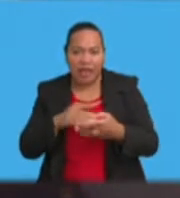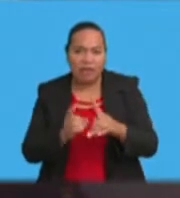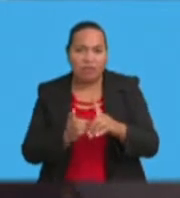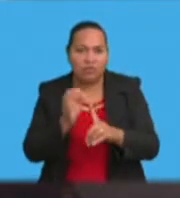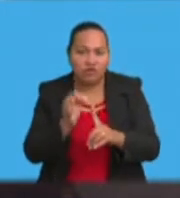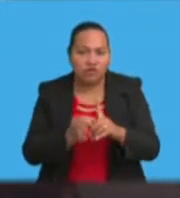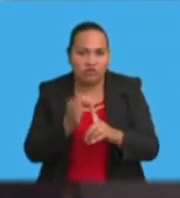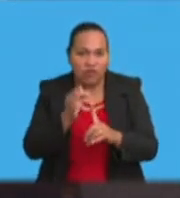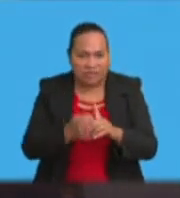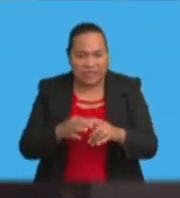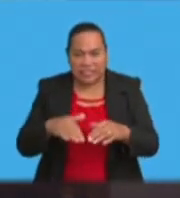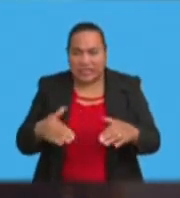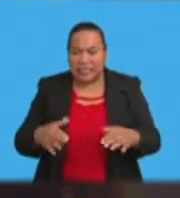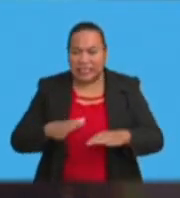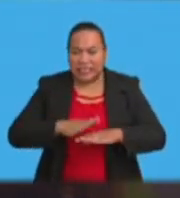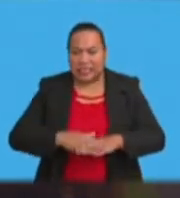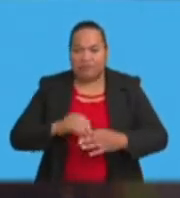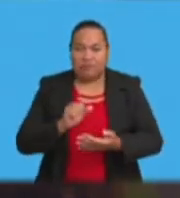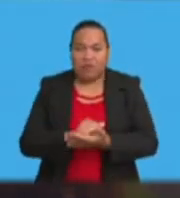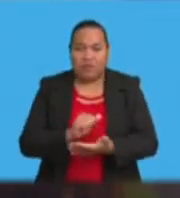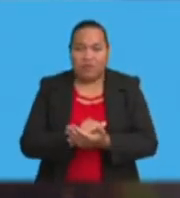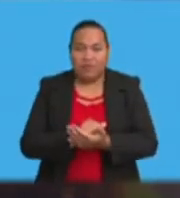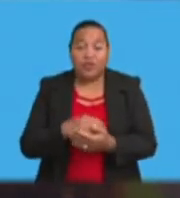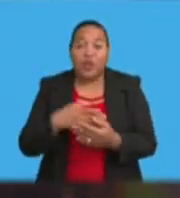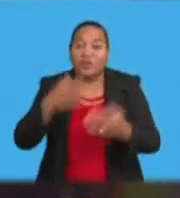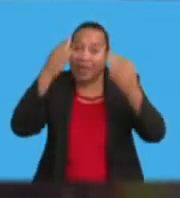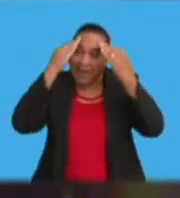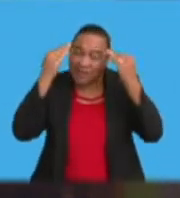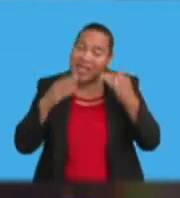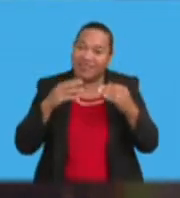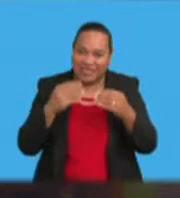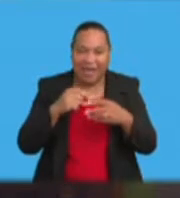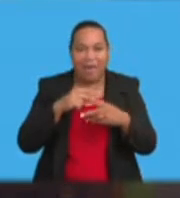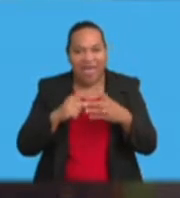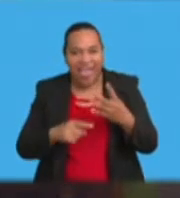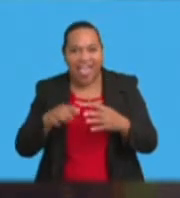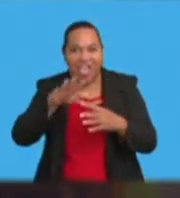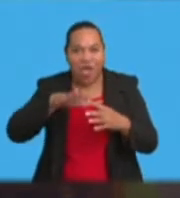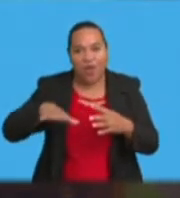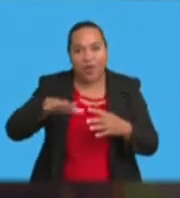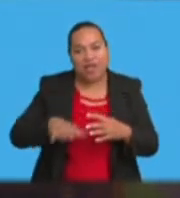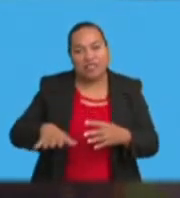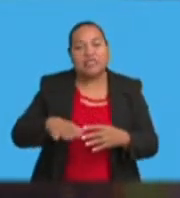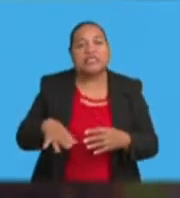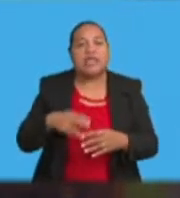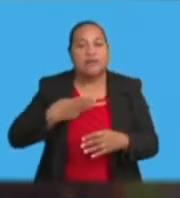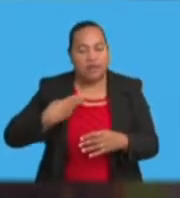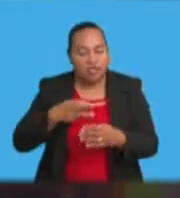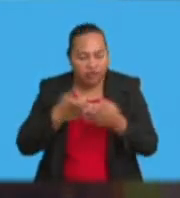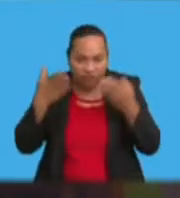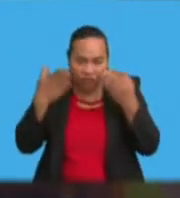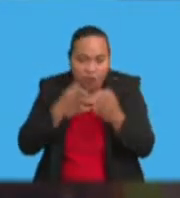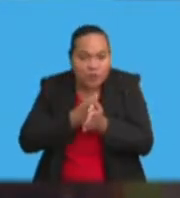we need to be able to focus on in the future. So, Madam Speaker, those are some of the areas that the ministry is focusing on, and we look forward